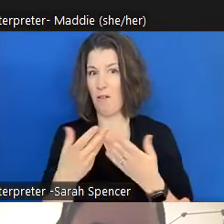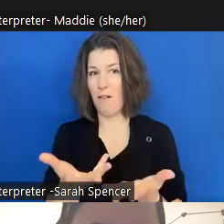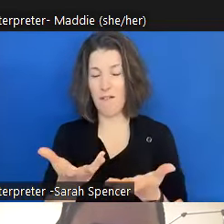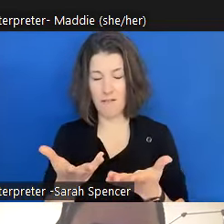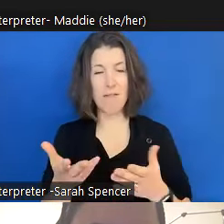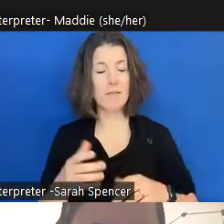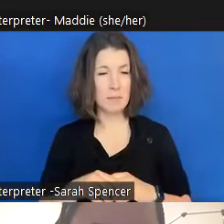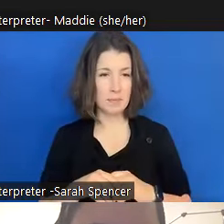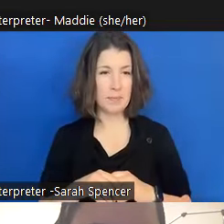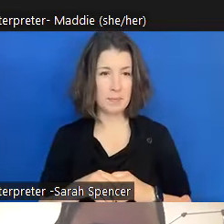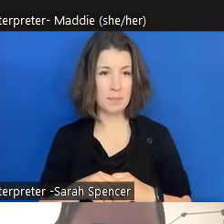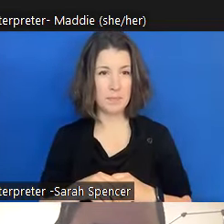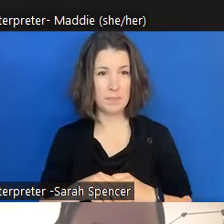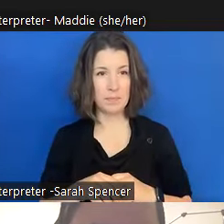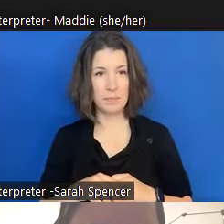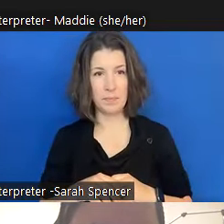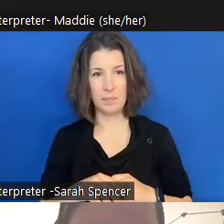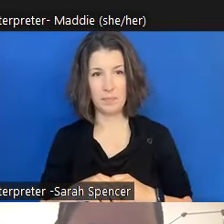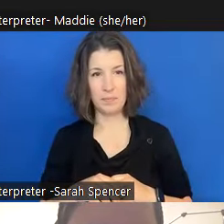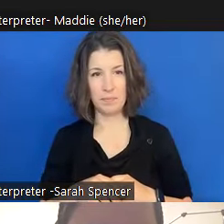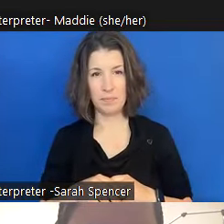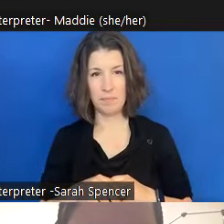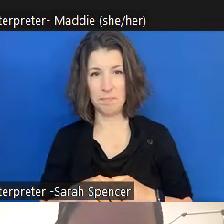And yeah.